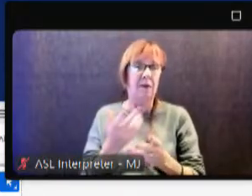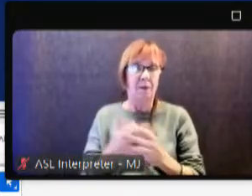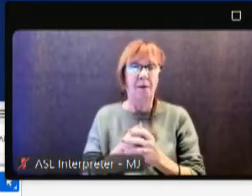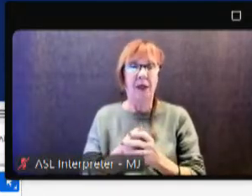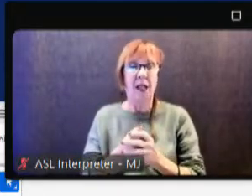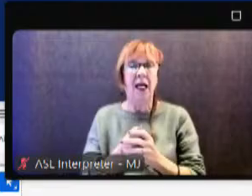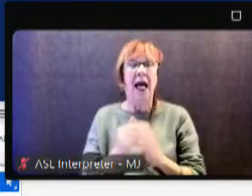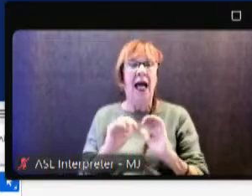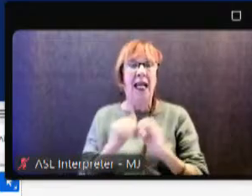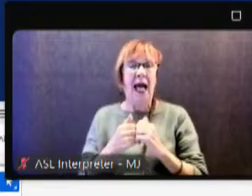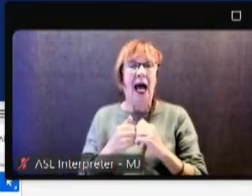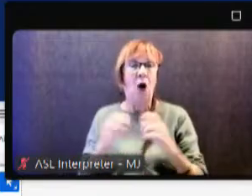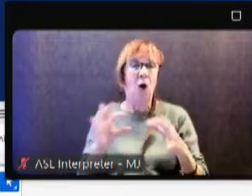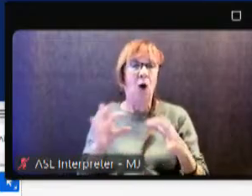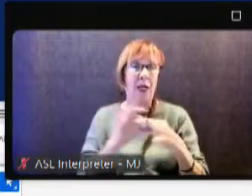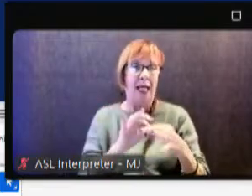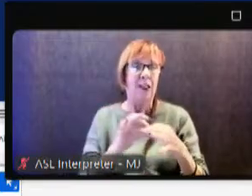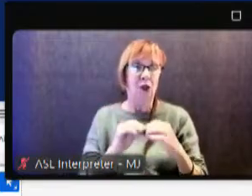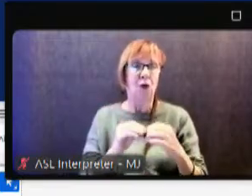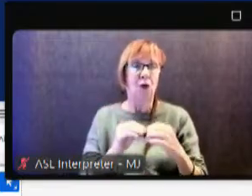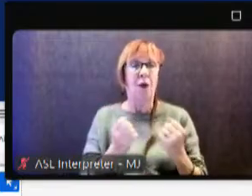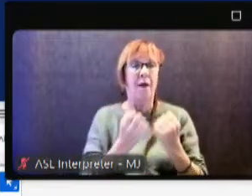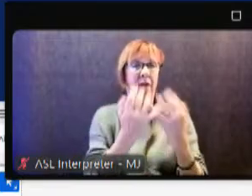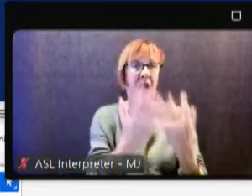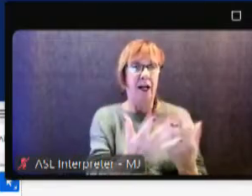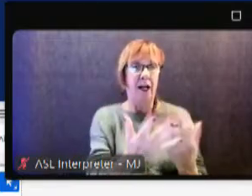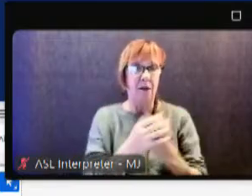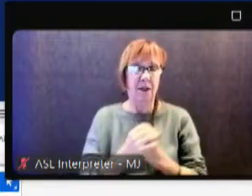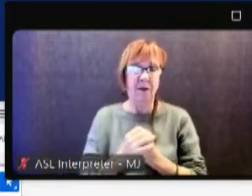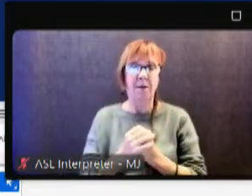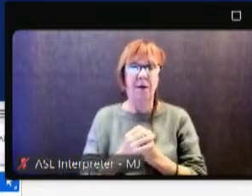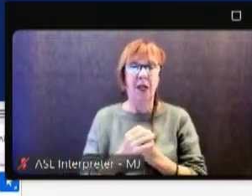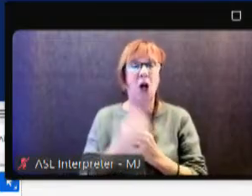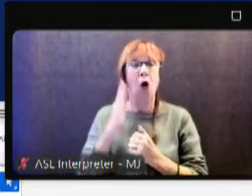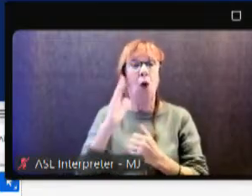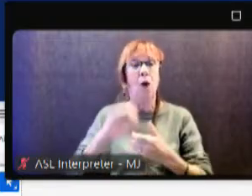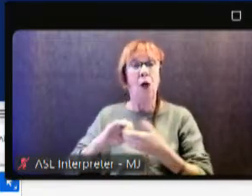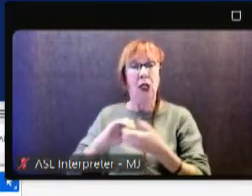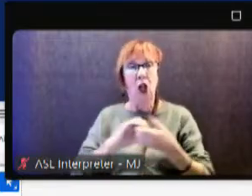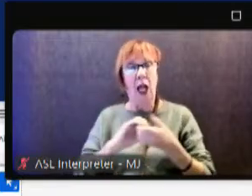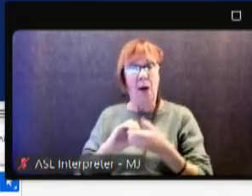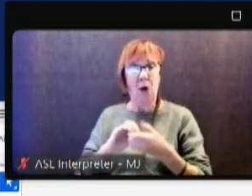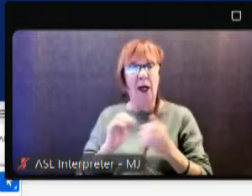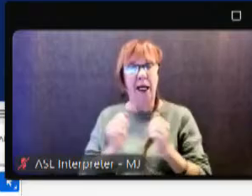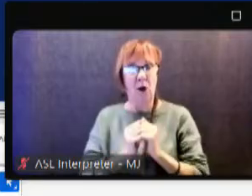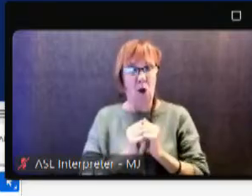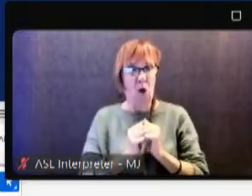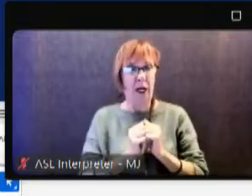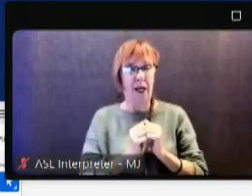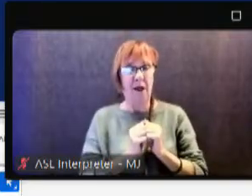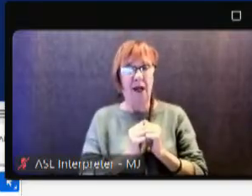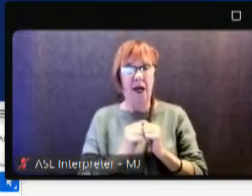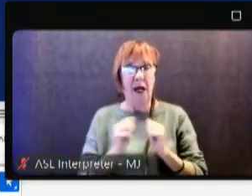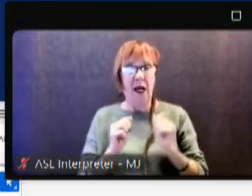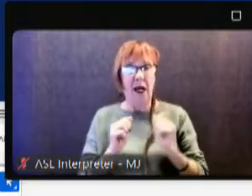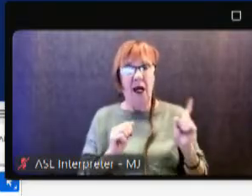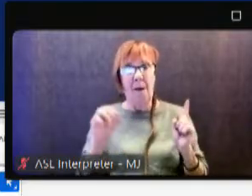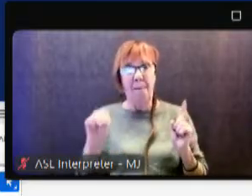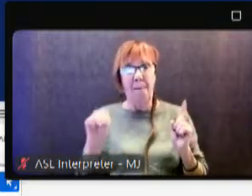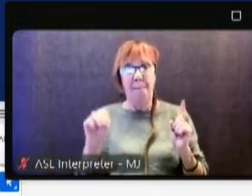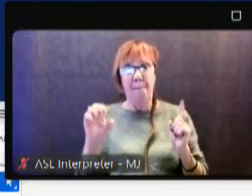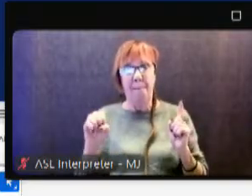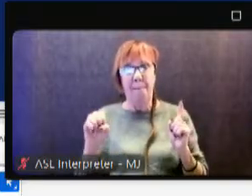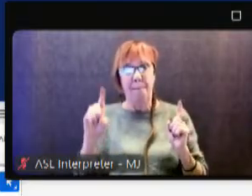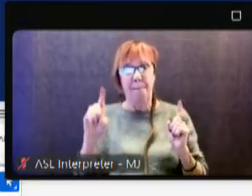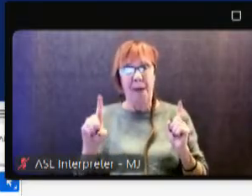wildfires. We will be collaborating with our community partner, Bedzedek, who is a trusted nonprofit